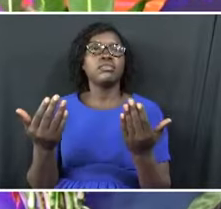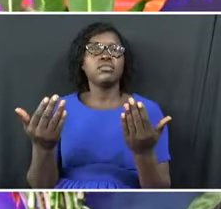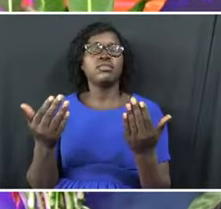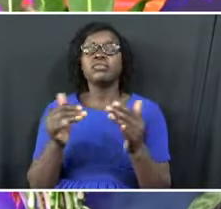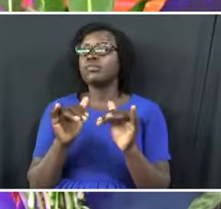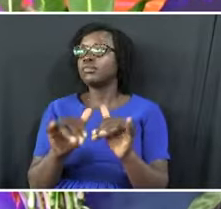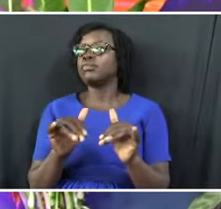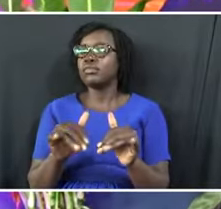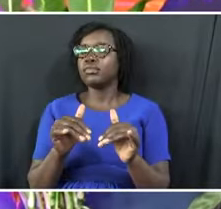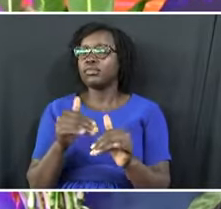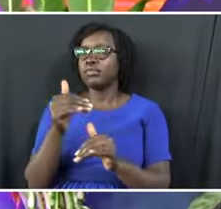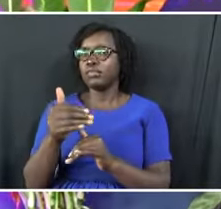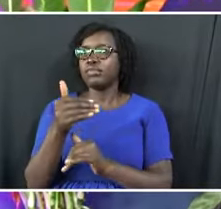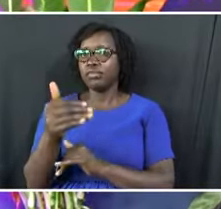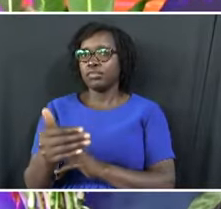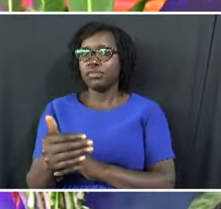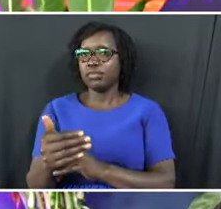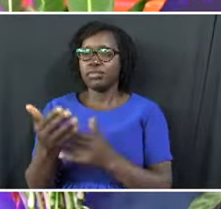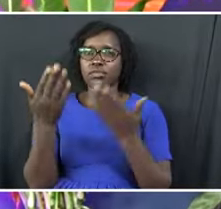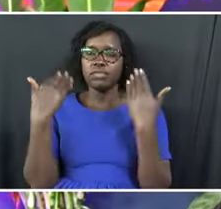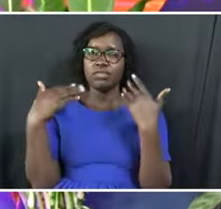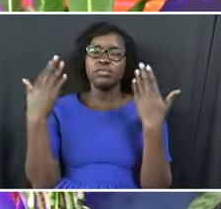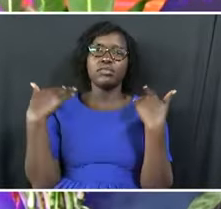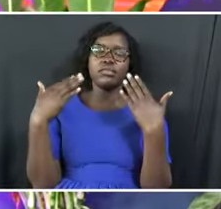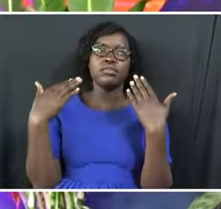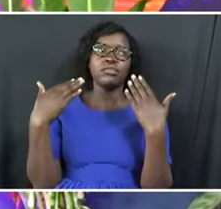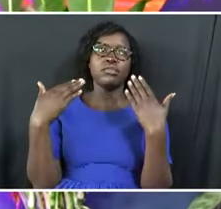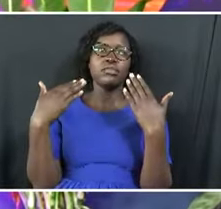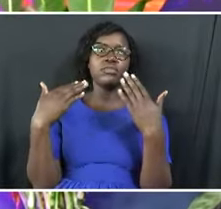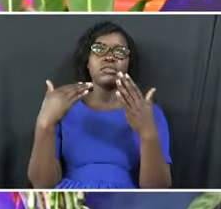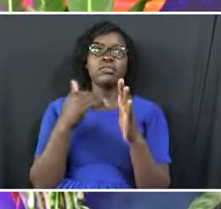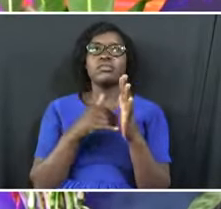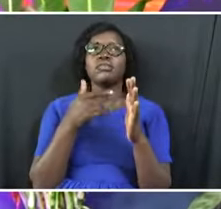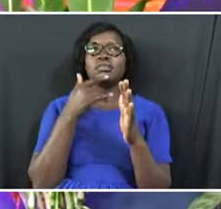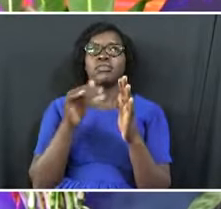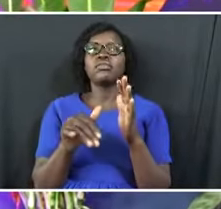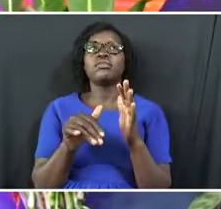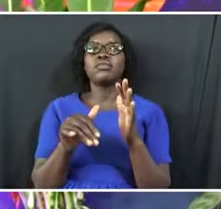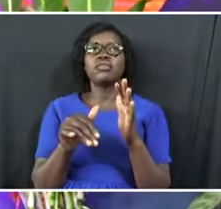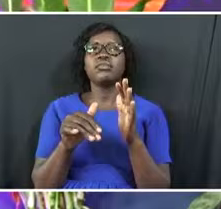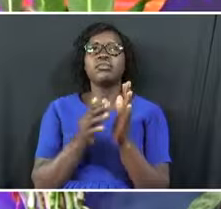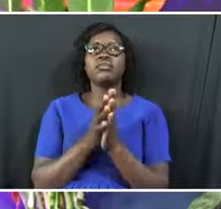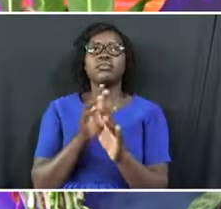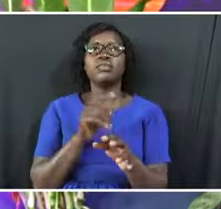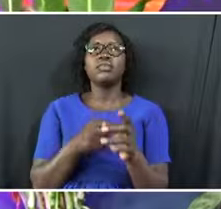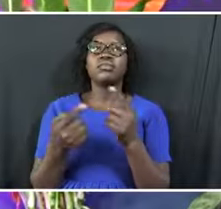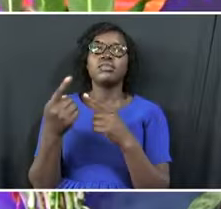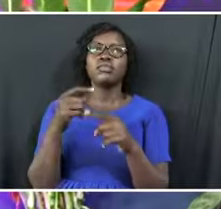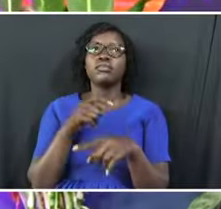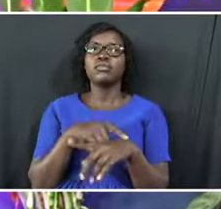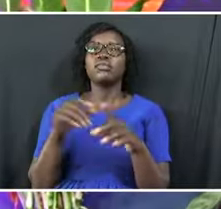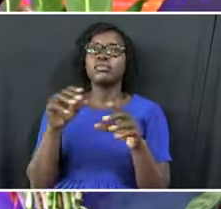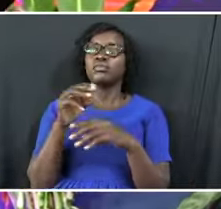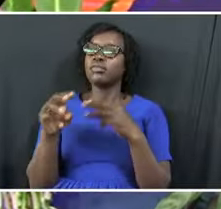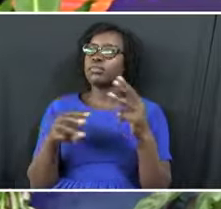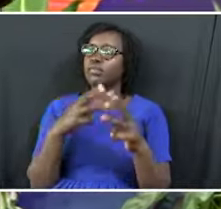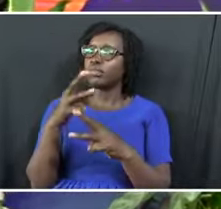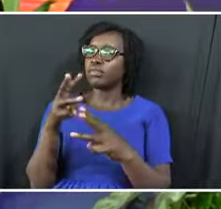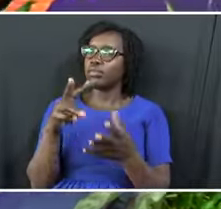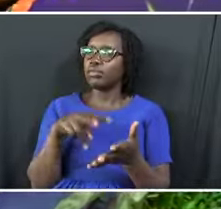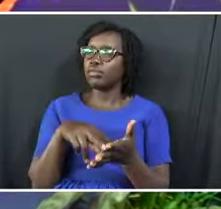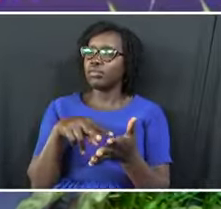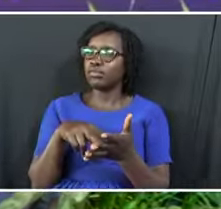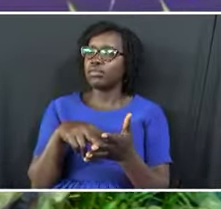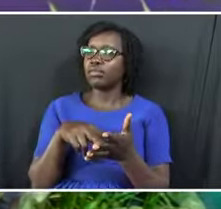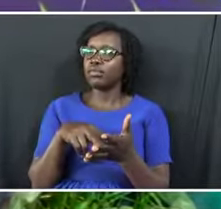remain constant forever. But I want to just say a time is coming when this world would stand